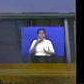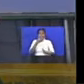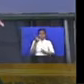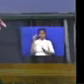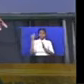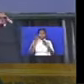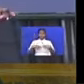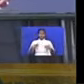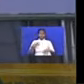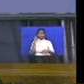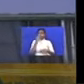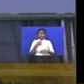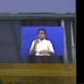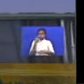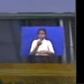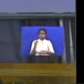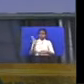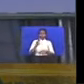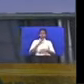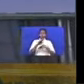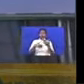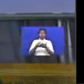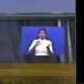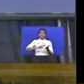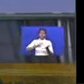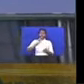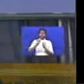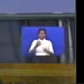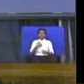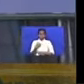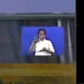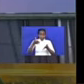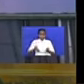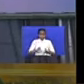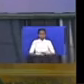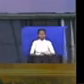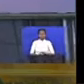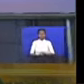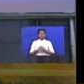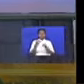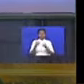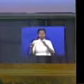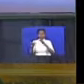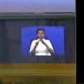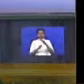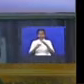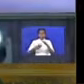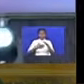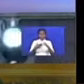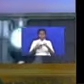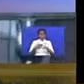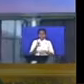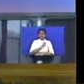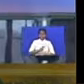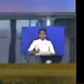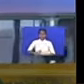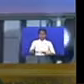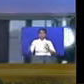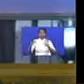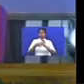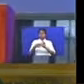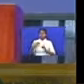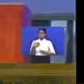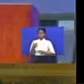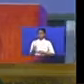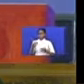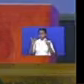the resources that he has trusted us with. So under kingdom commonwealth, I started looking at how do